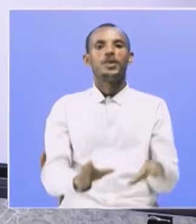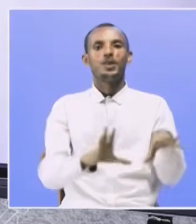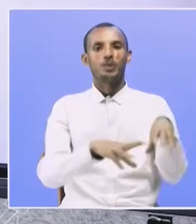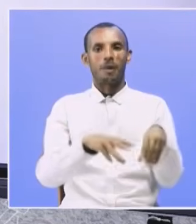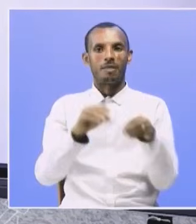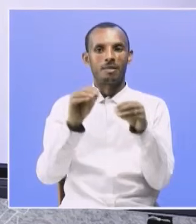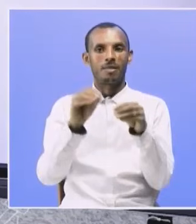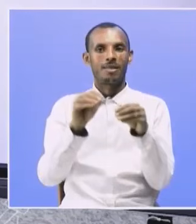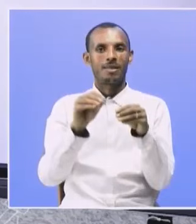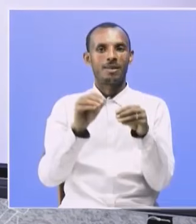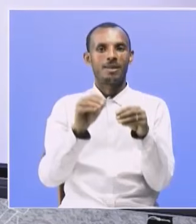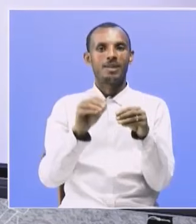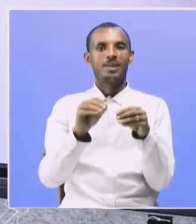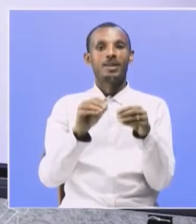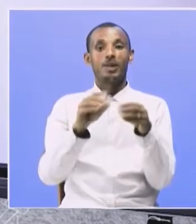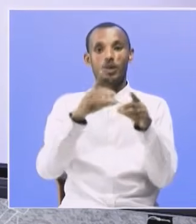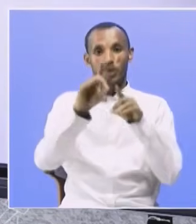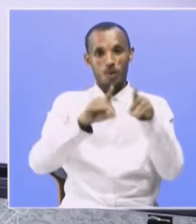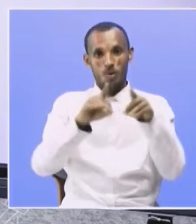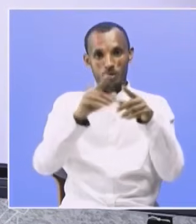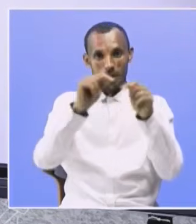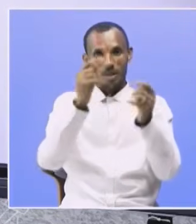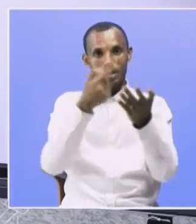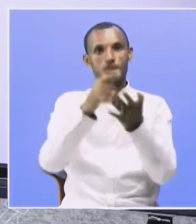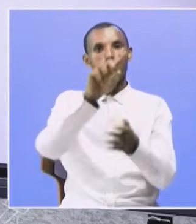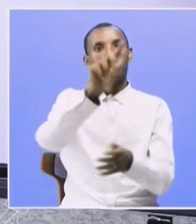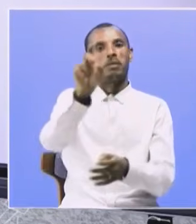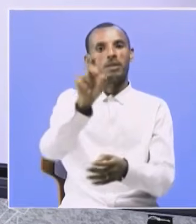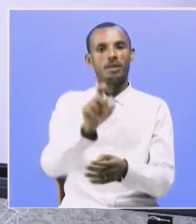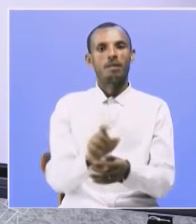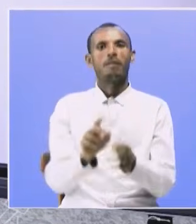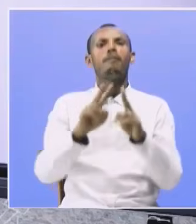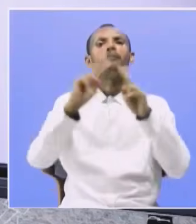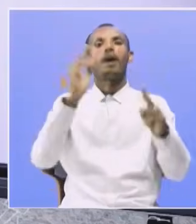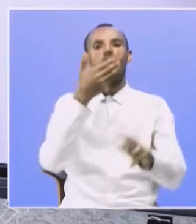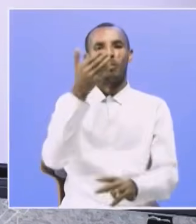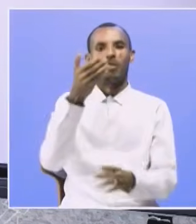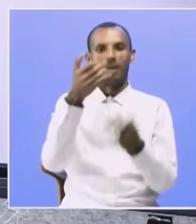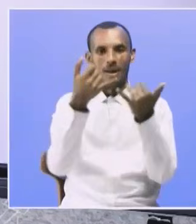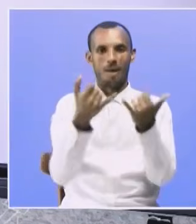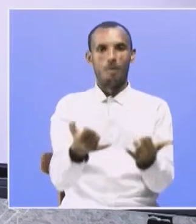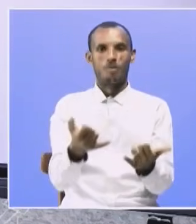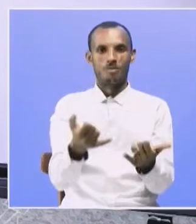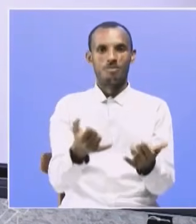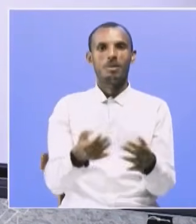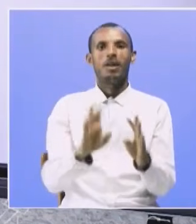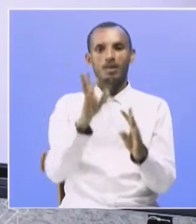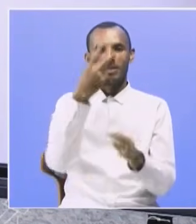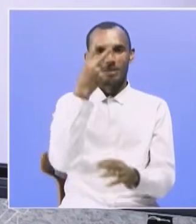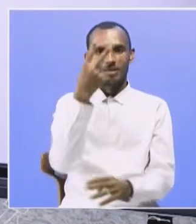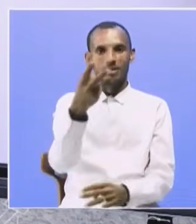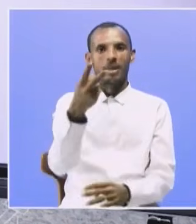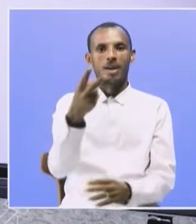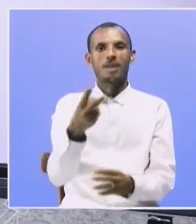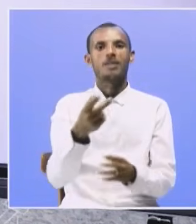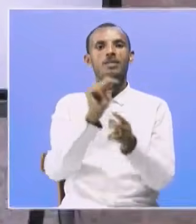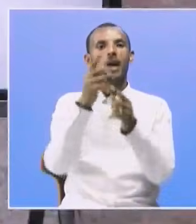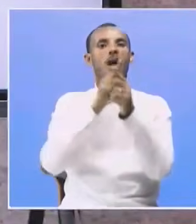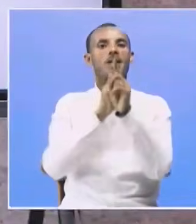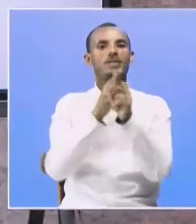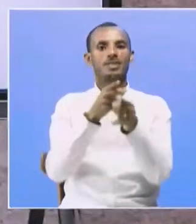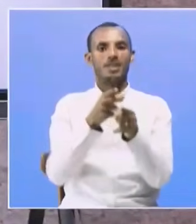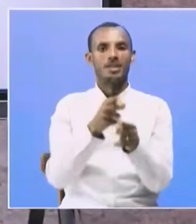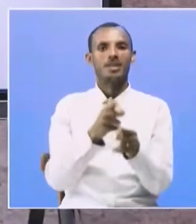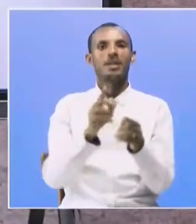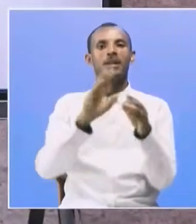Students, have you tried the question? Very good. Now, let's see the answer